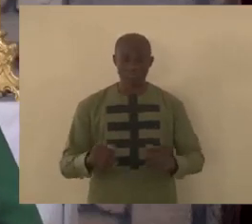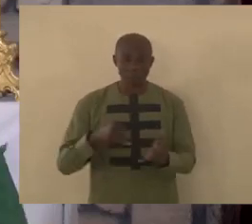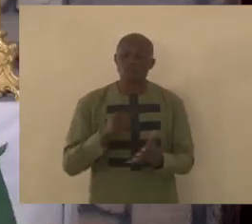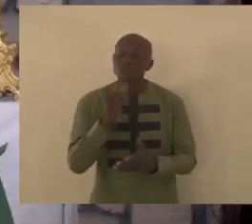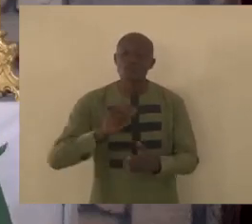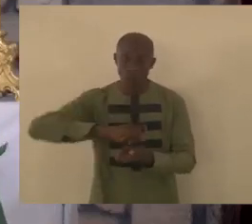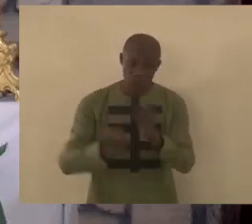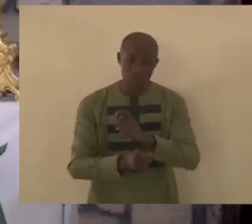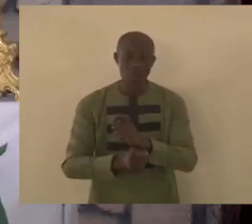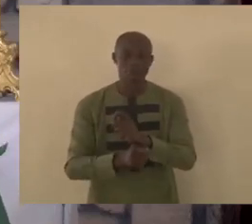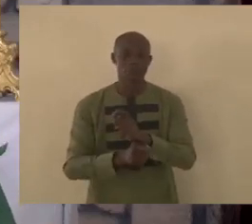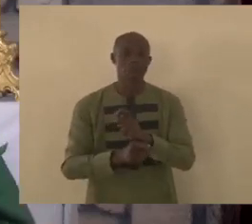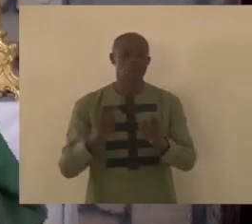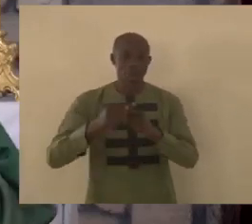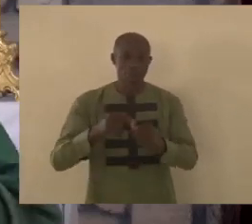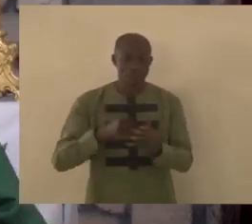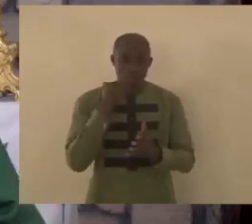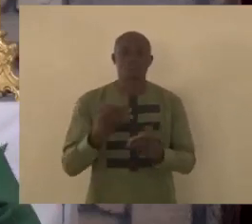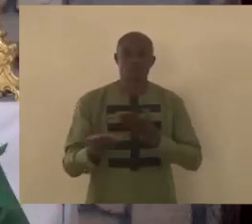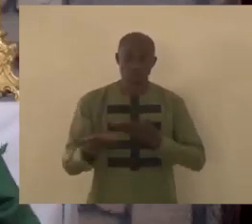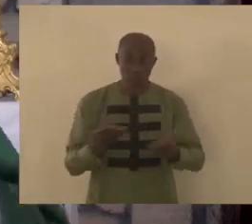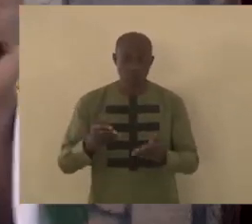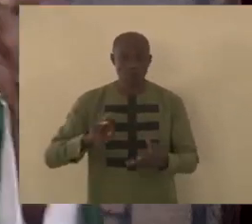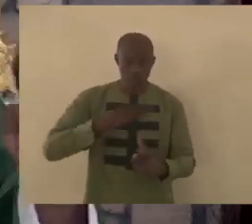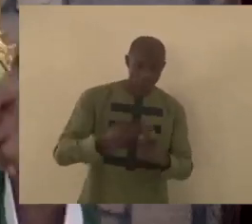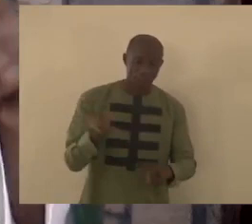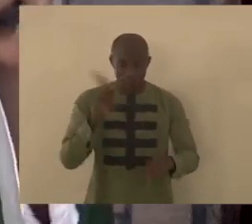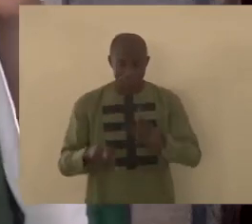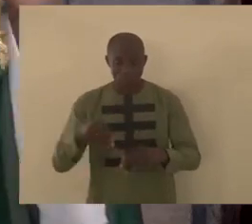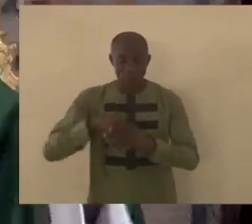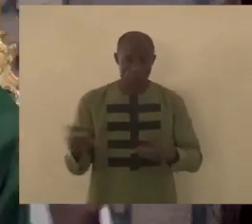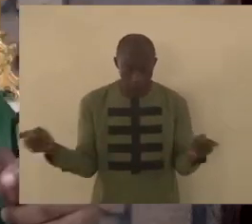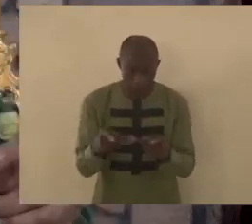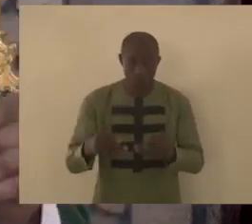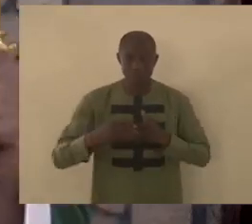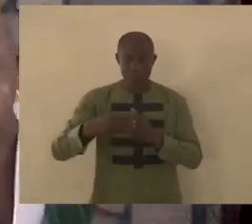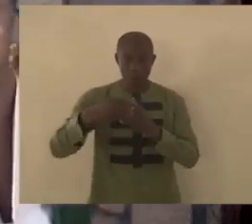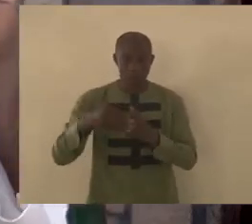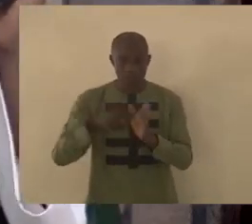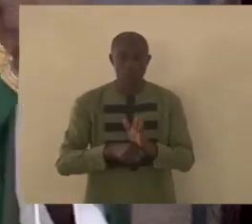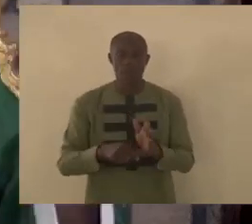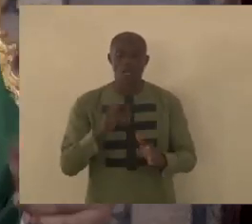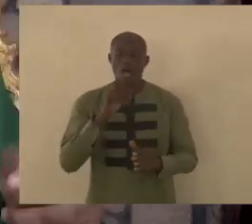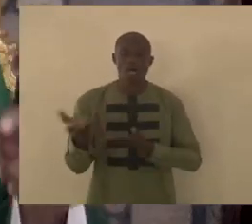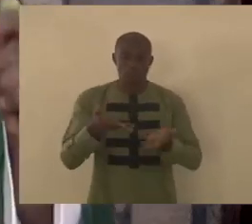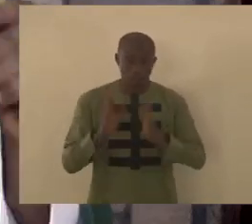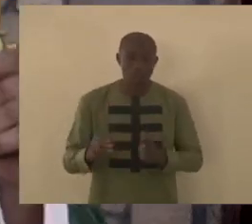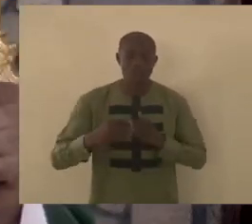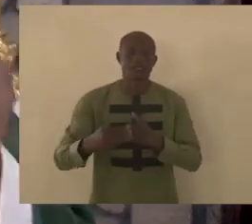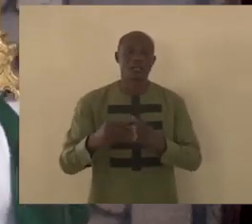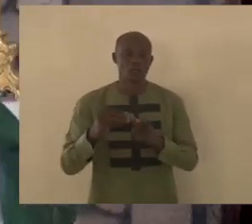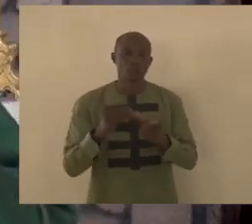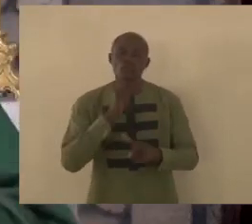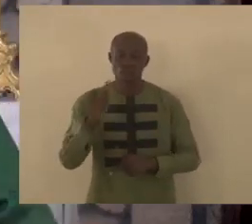that does not change the fact that leadership is service. Whether people who are in positions of leadership are servant leaders or